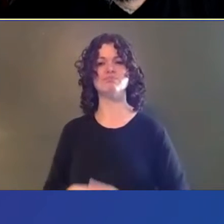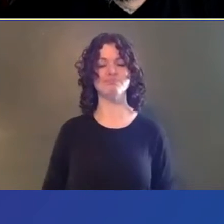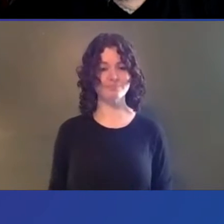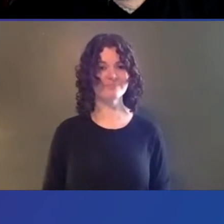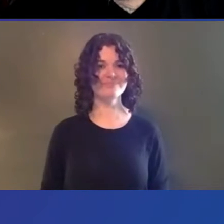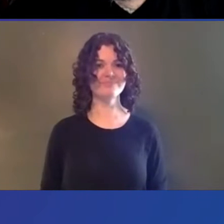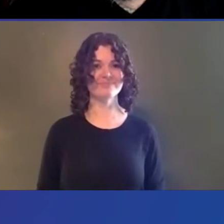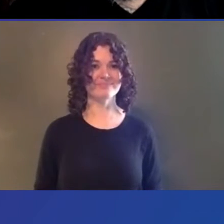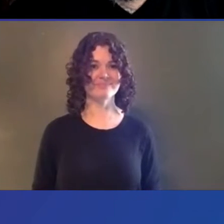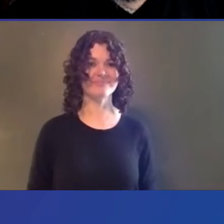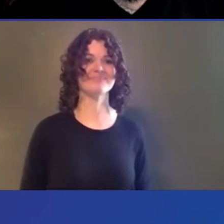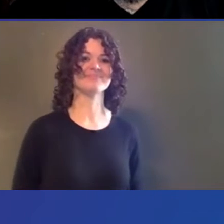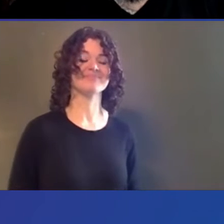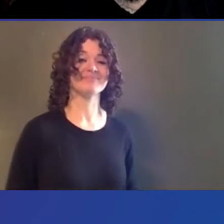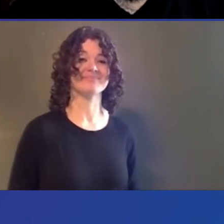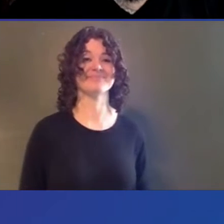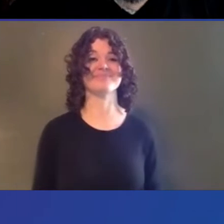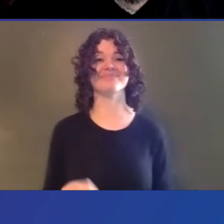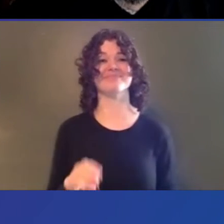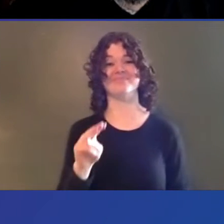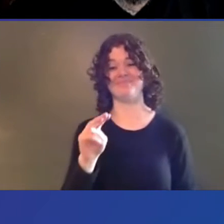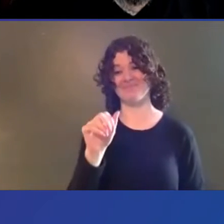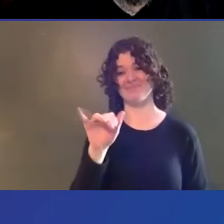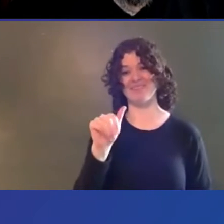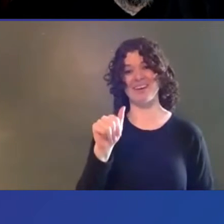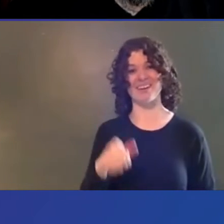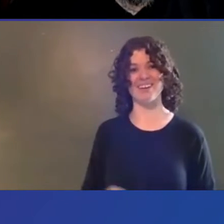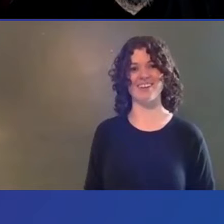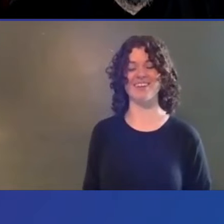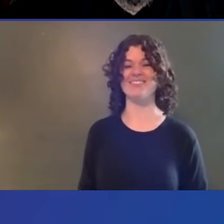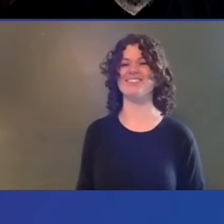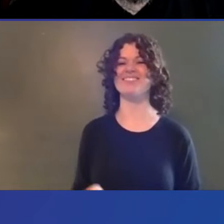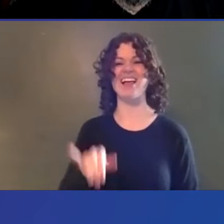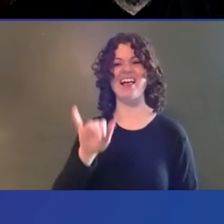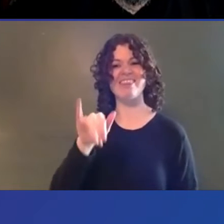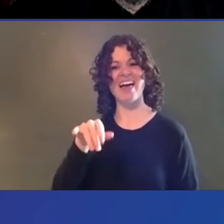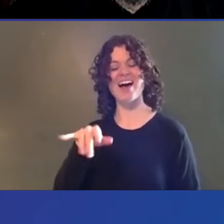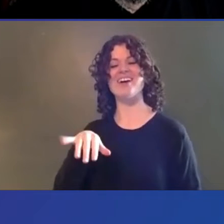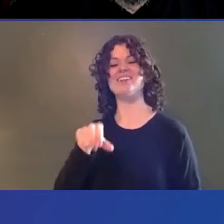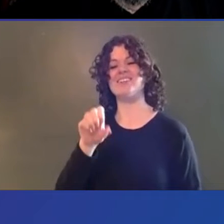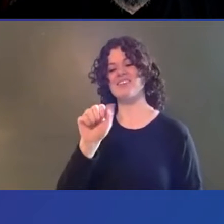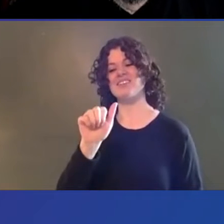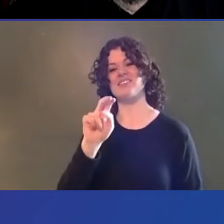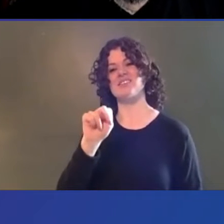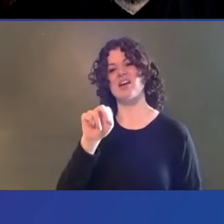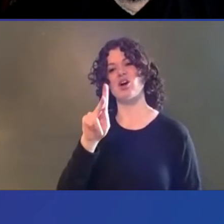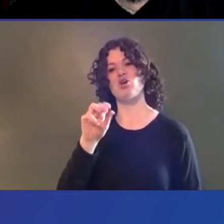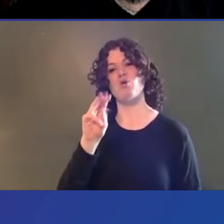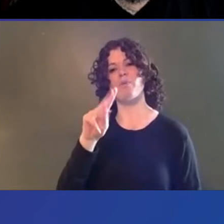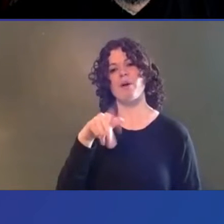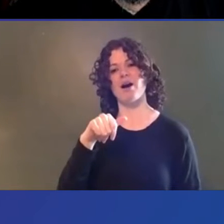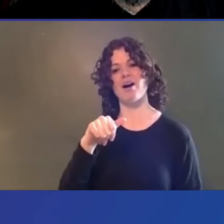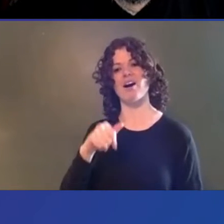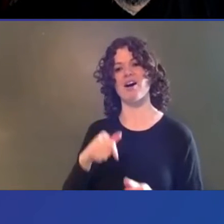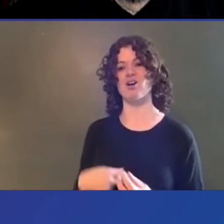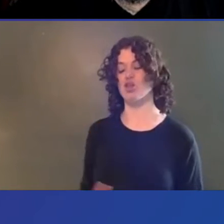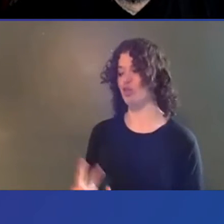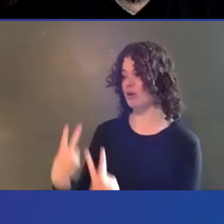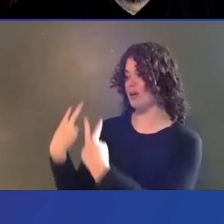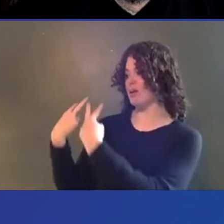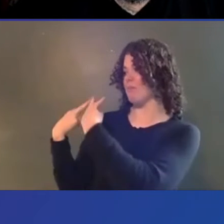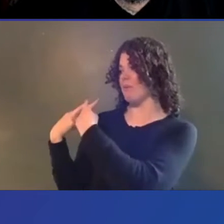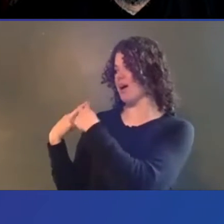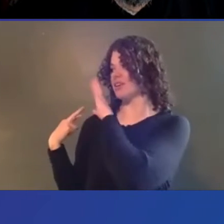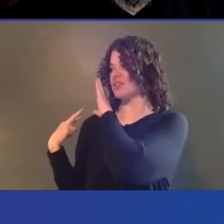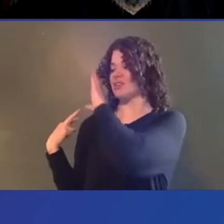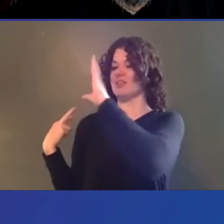That's Sankofa. That's looking back to inform the pathway forward, which is a big